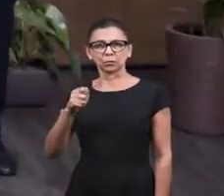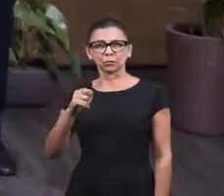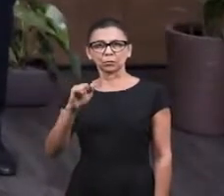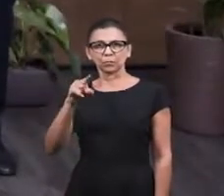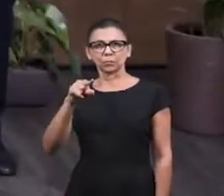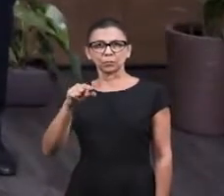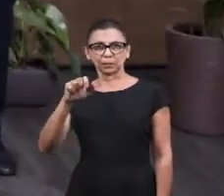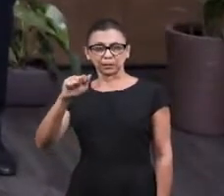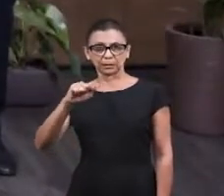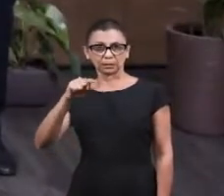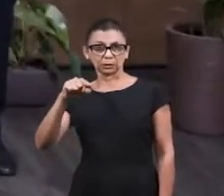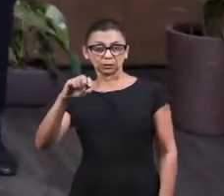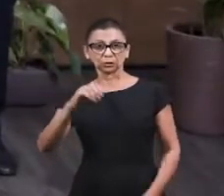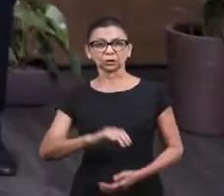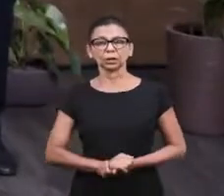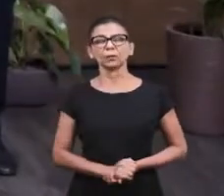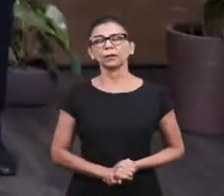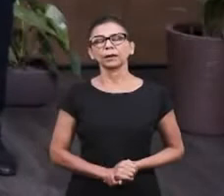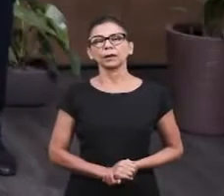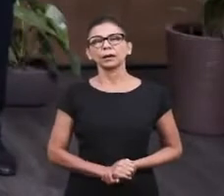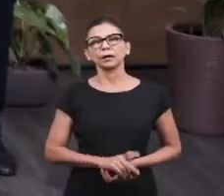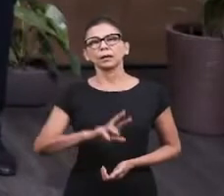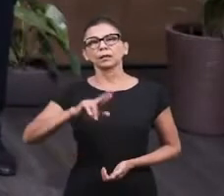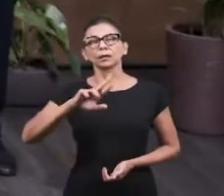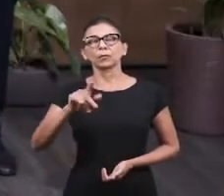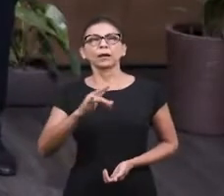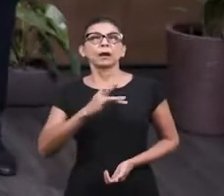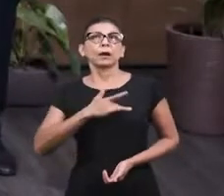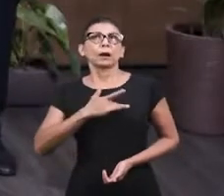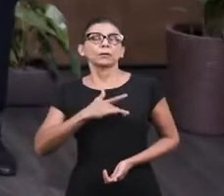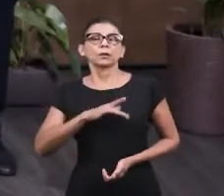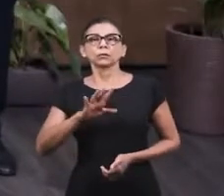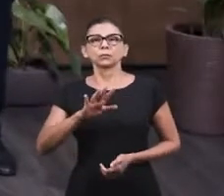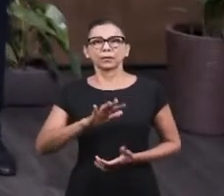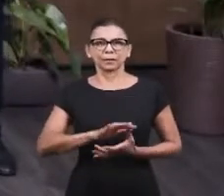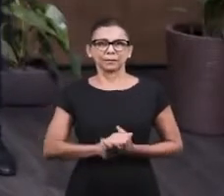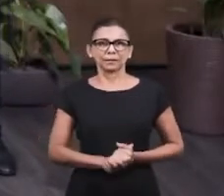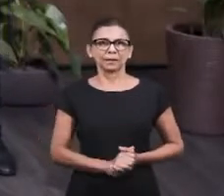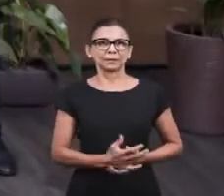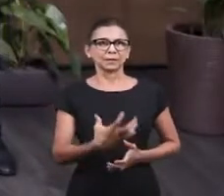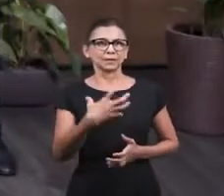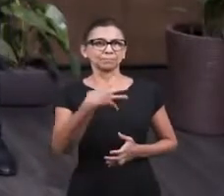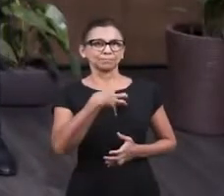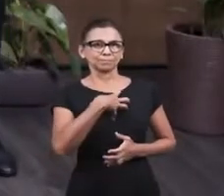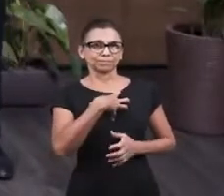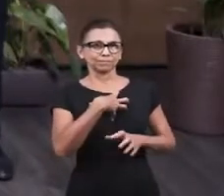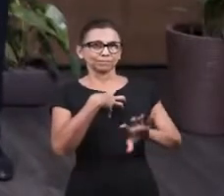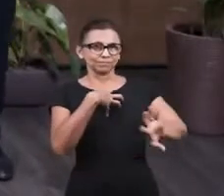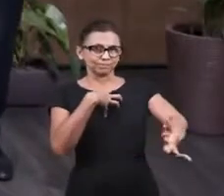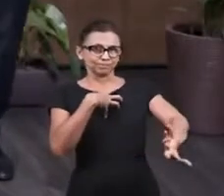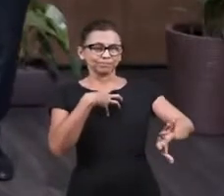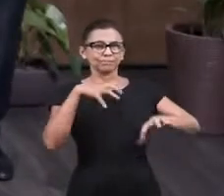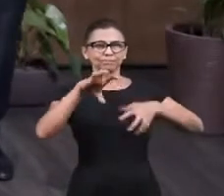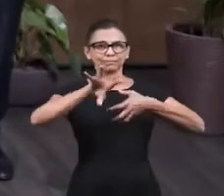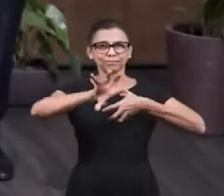but compassion means that the pain of another is yours. You take their pain to yourself, upon yourself. And